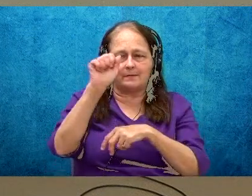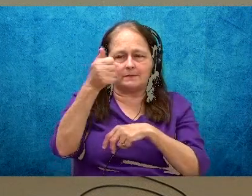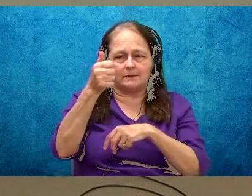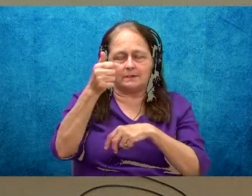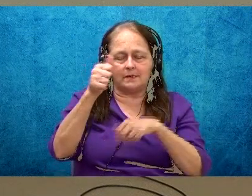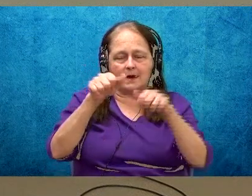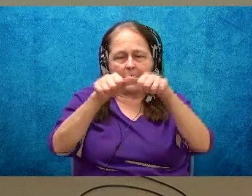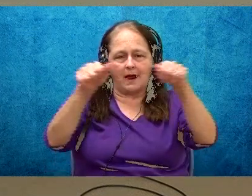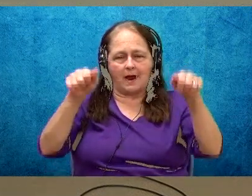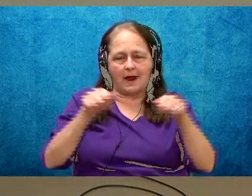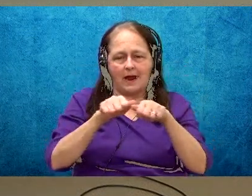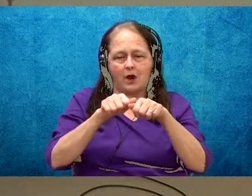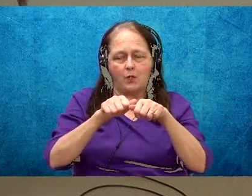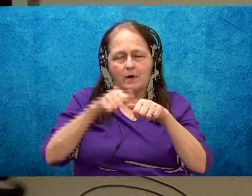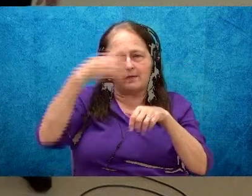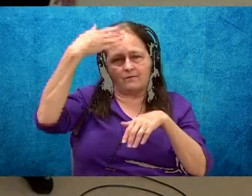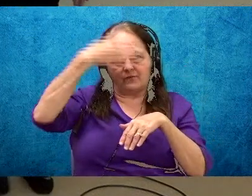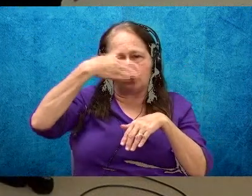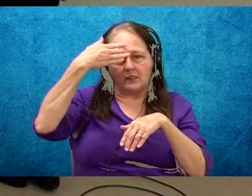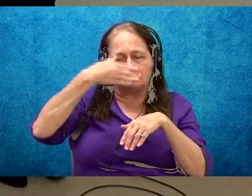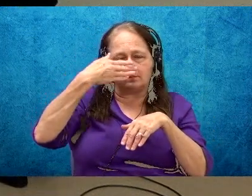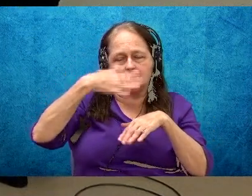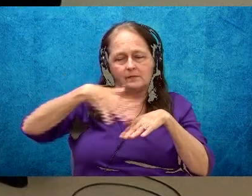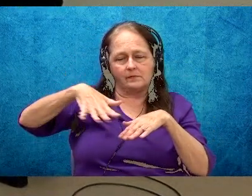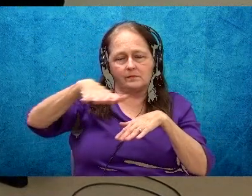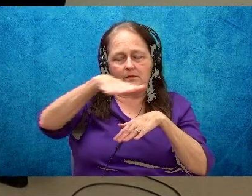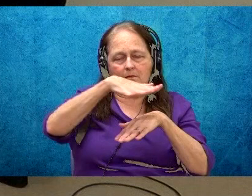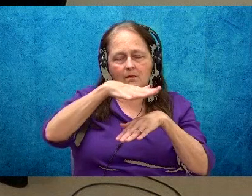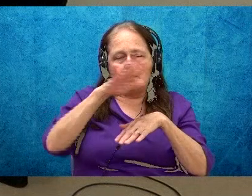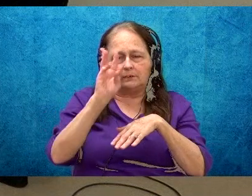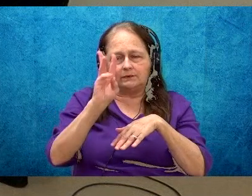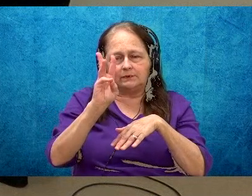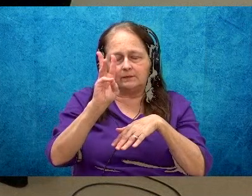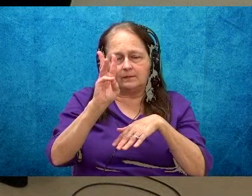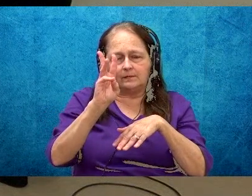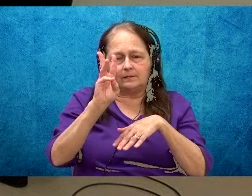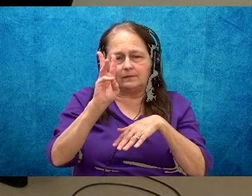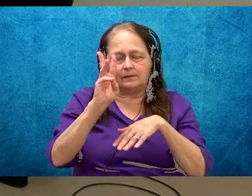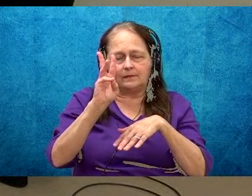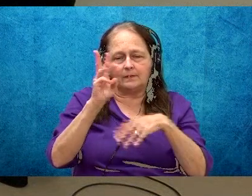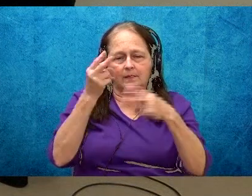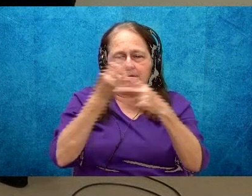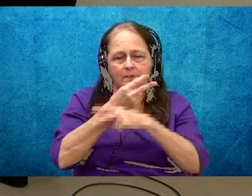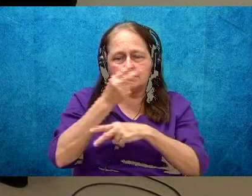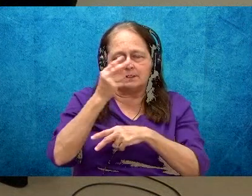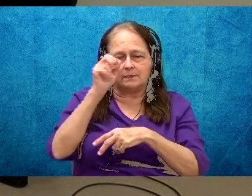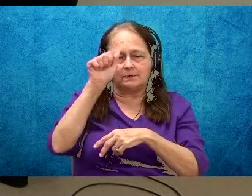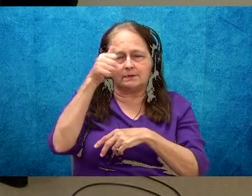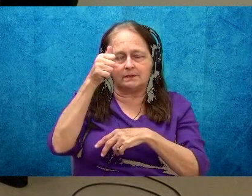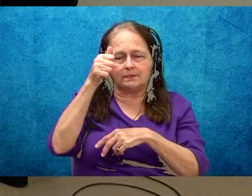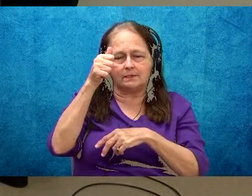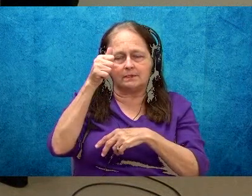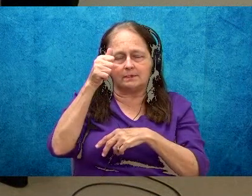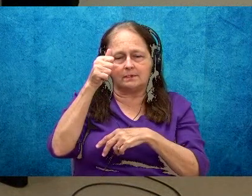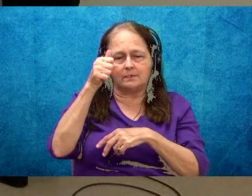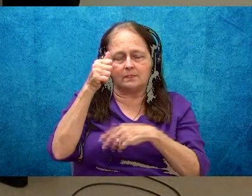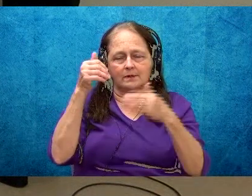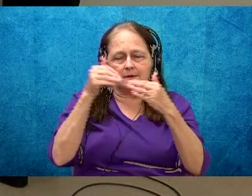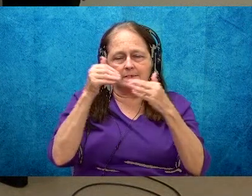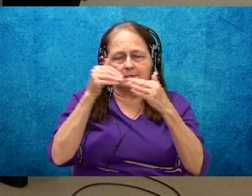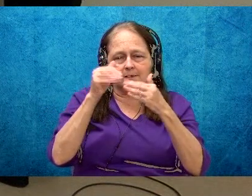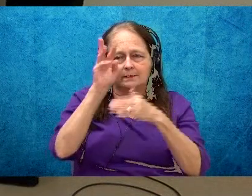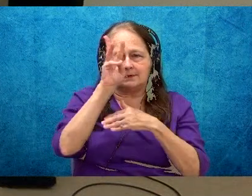the area of the front. So we can say 6 times 10, and that